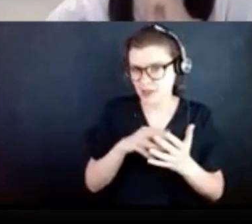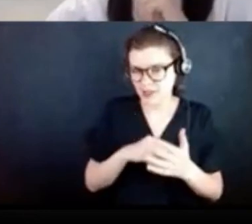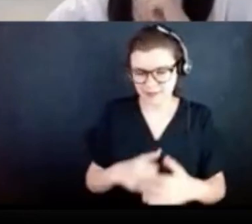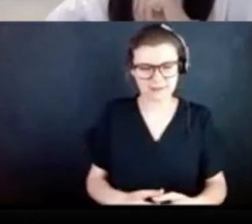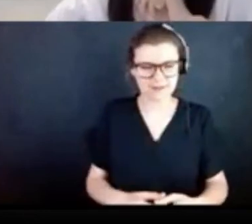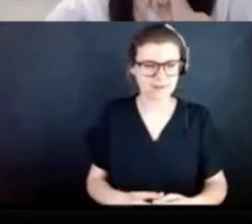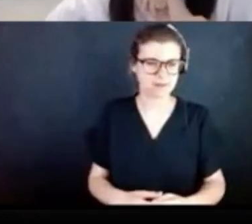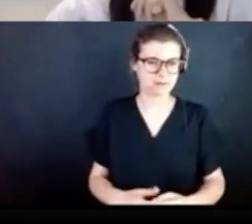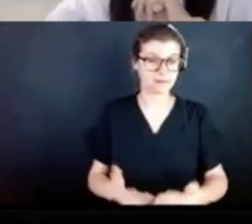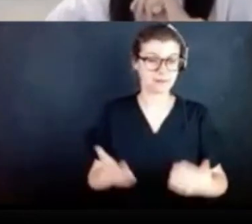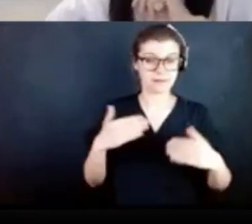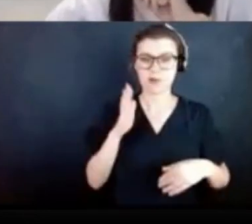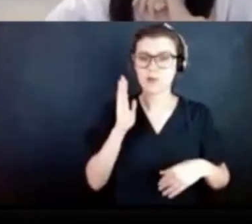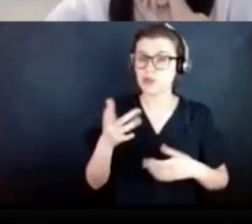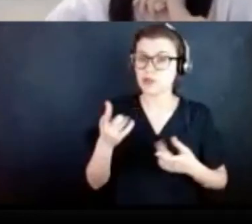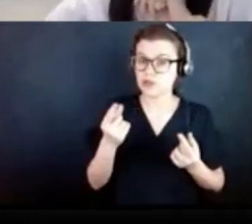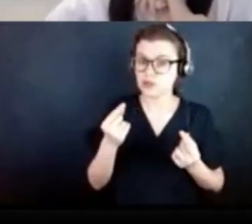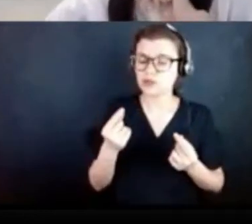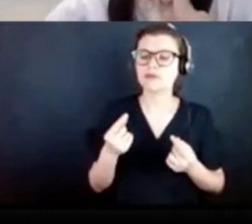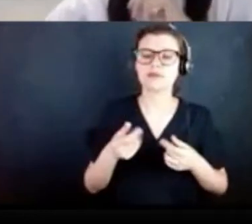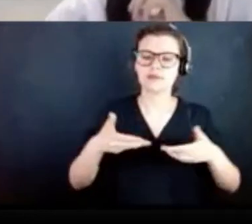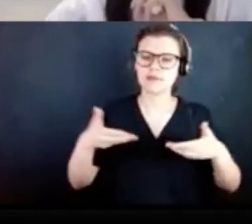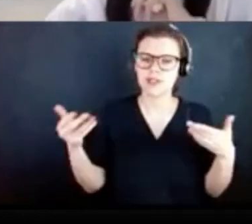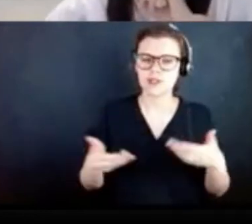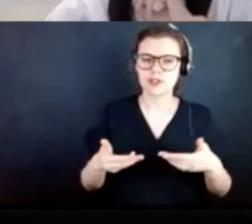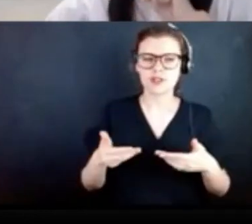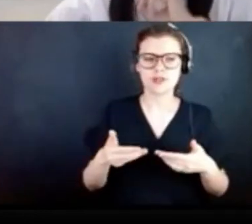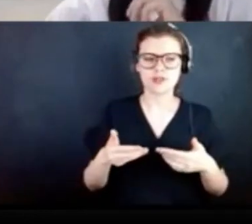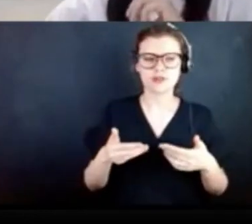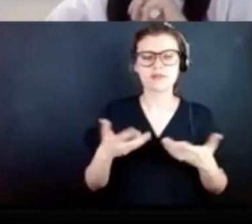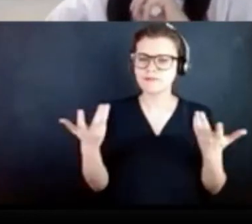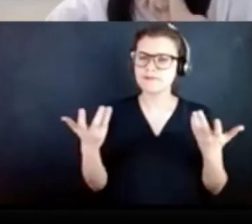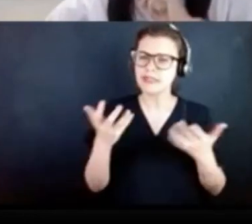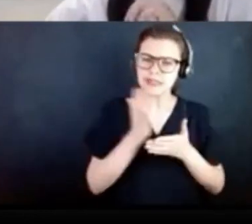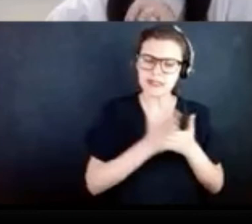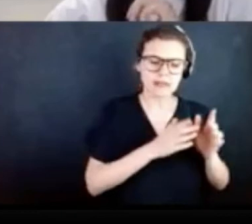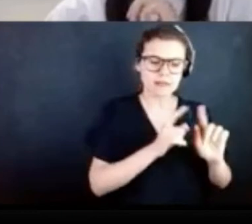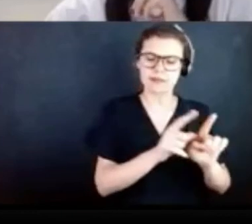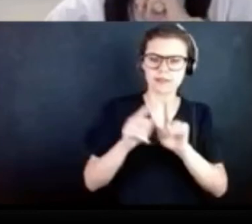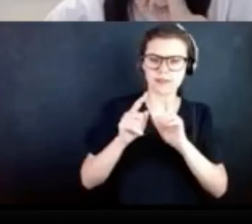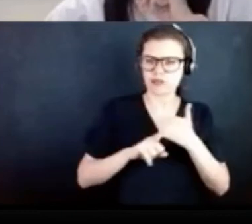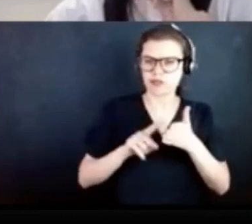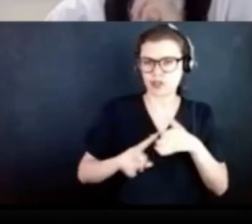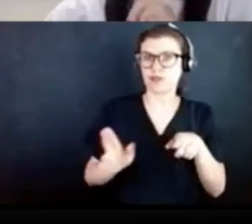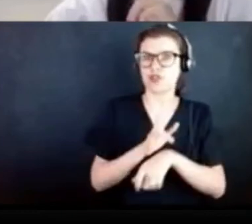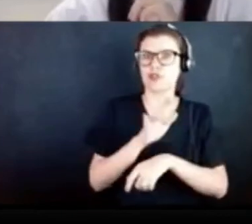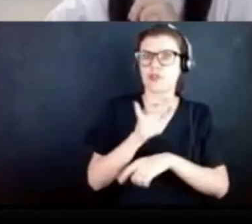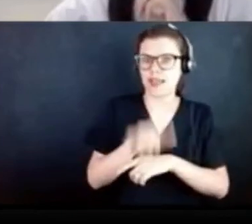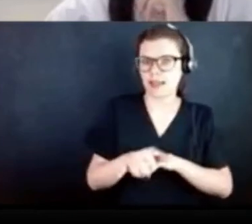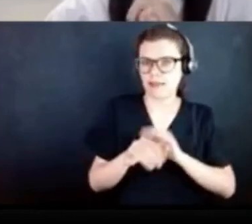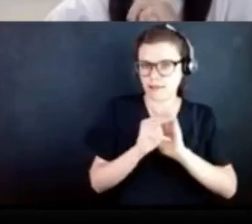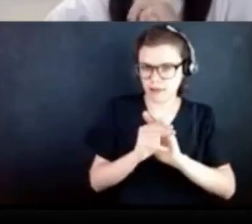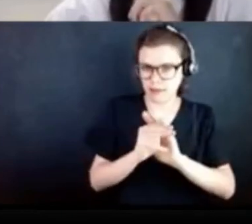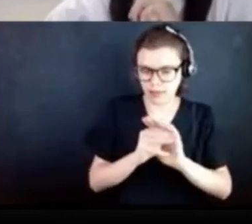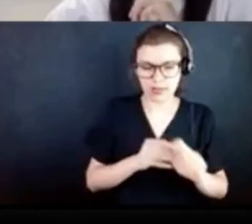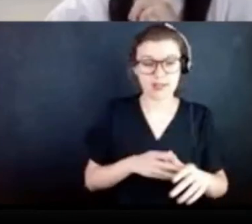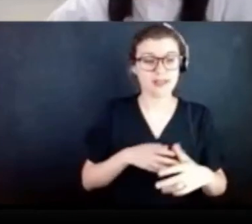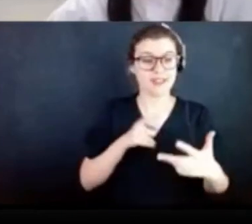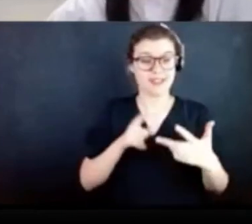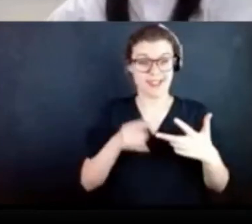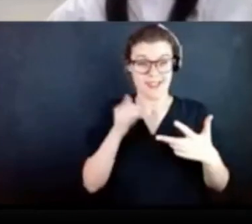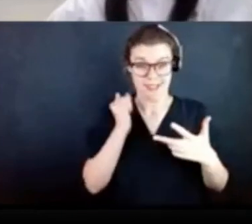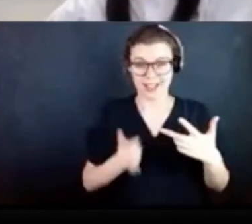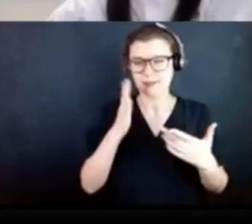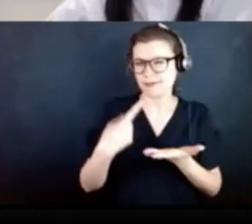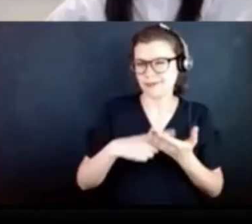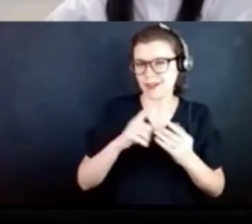will briefly introduce a landscape of study that use machine learning in STEM ed, and then conclude with affordances and